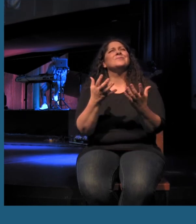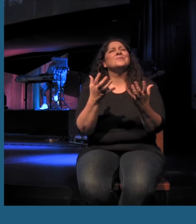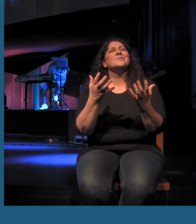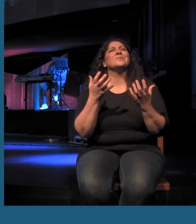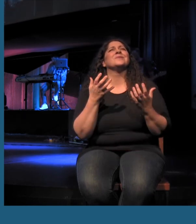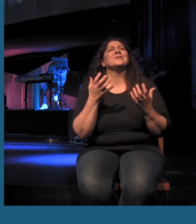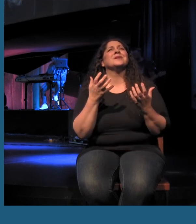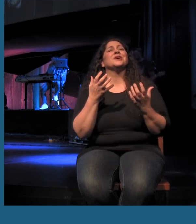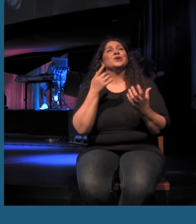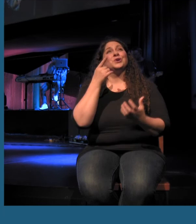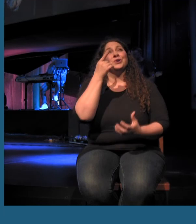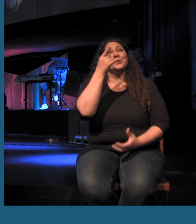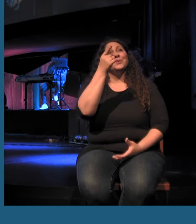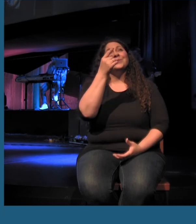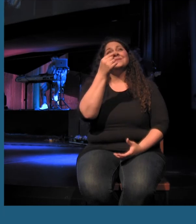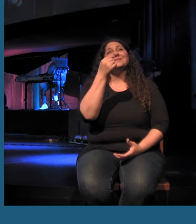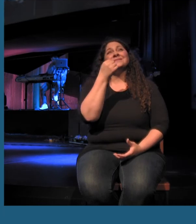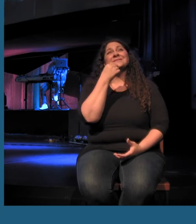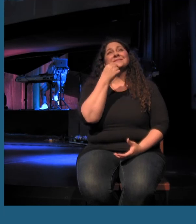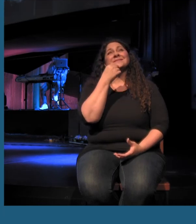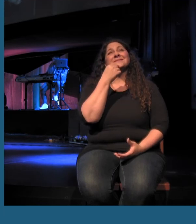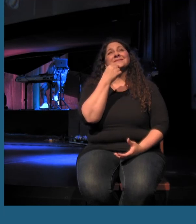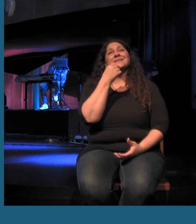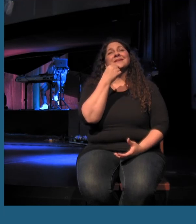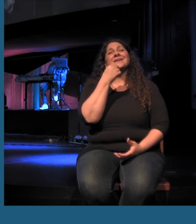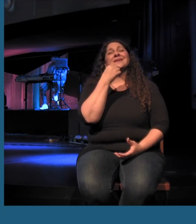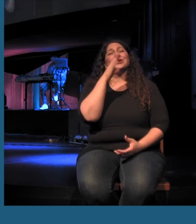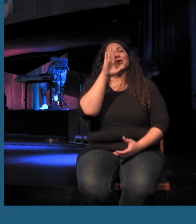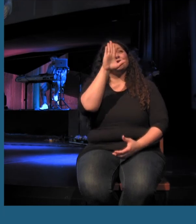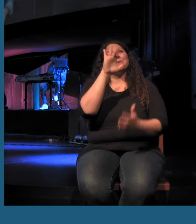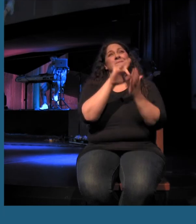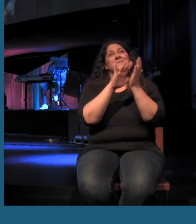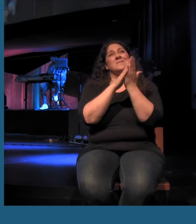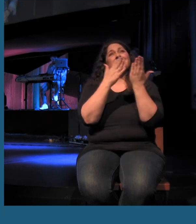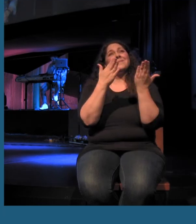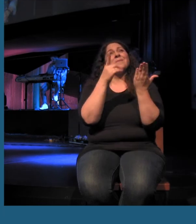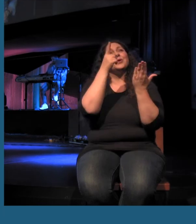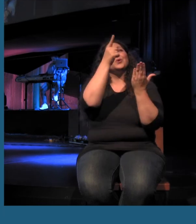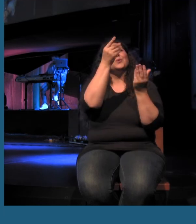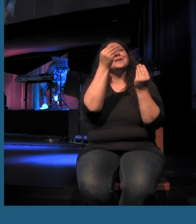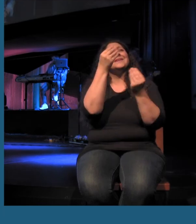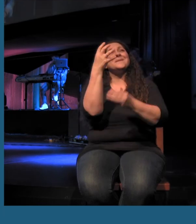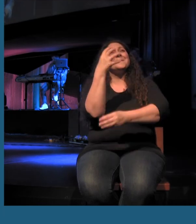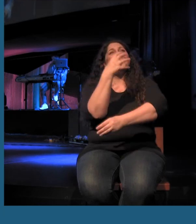You said in your word, you give the power and the desire.